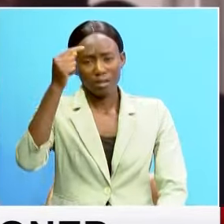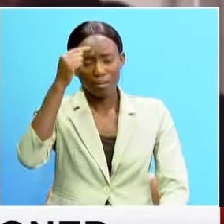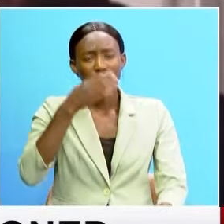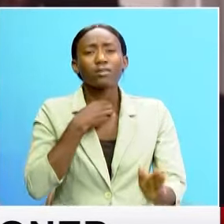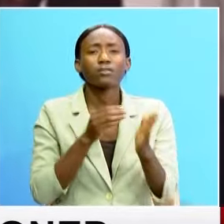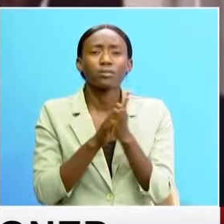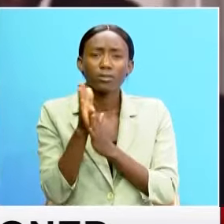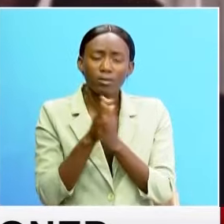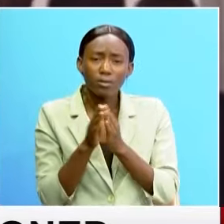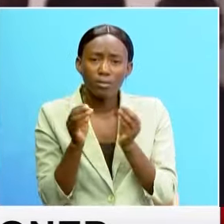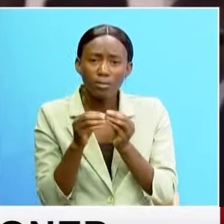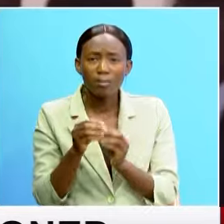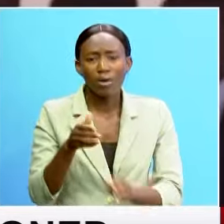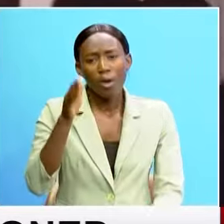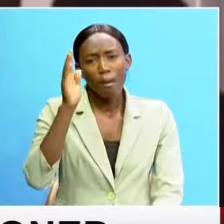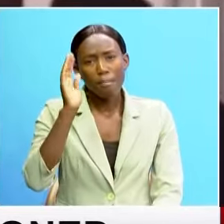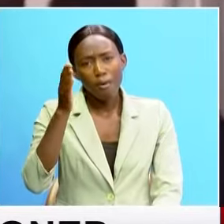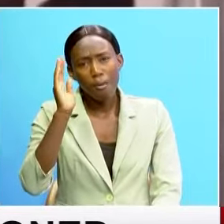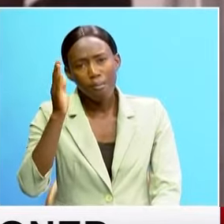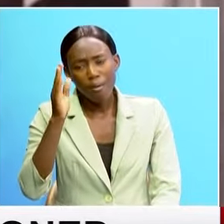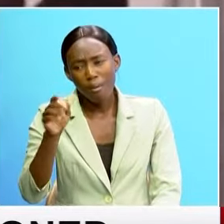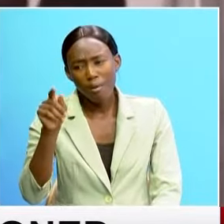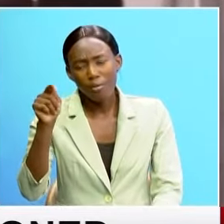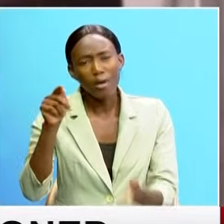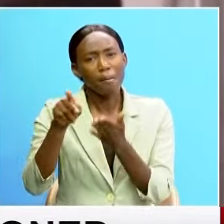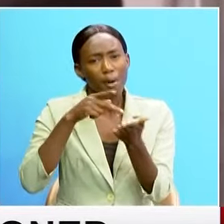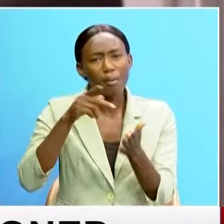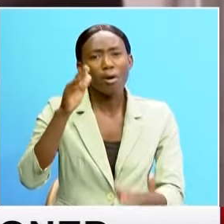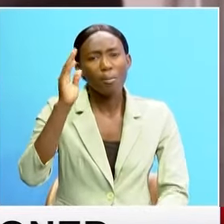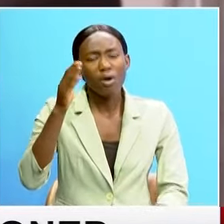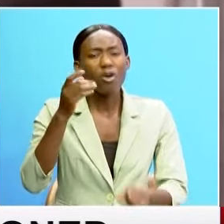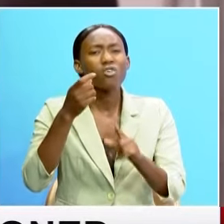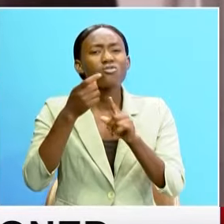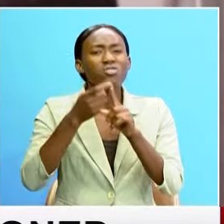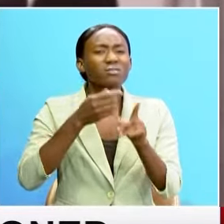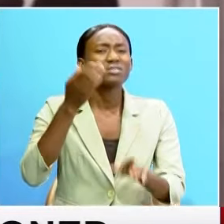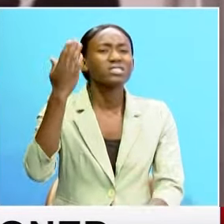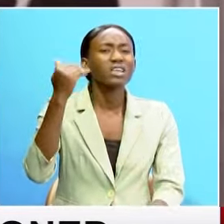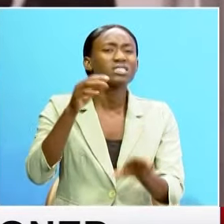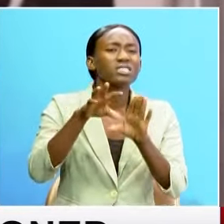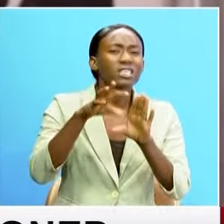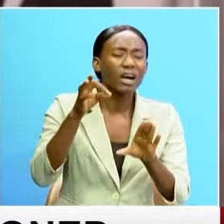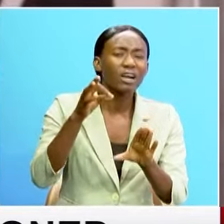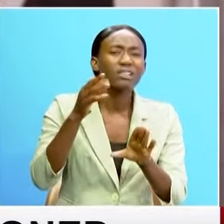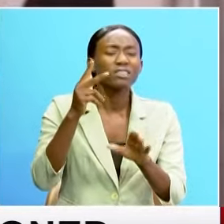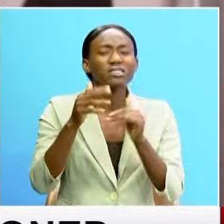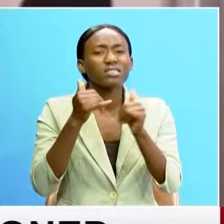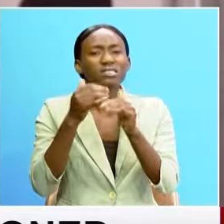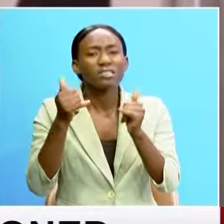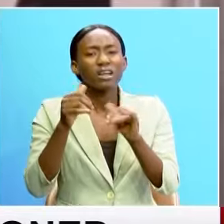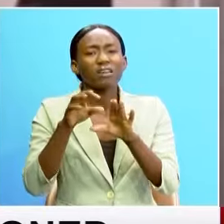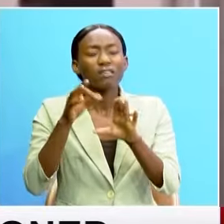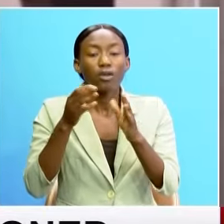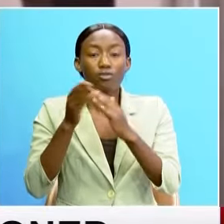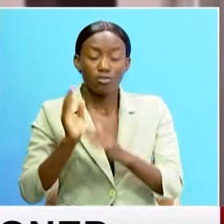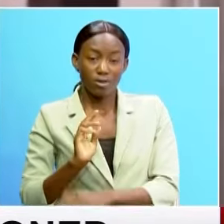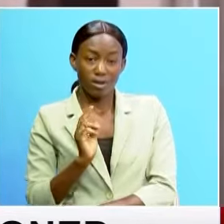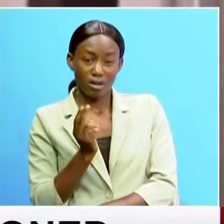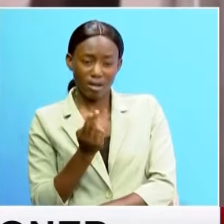has, the party itself from the day we were in opposition through our manifesto. We talked